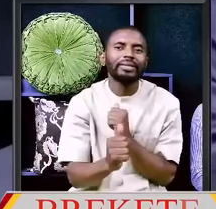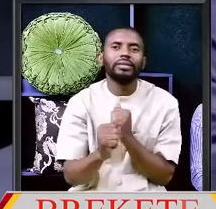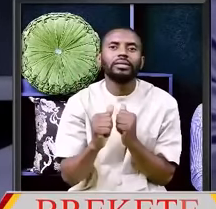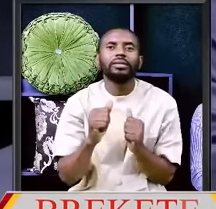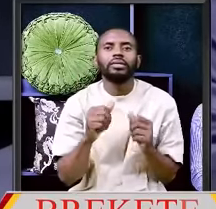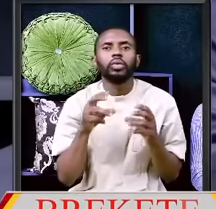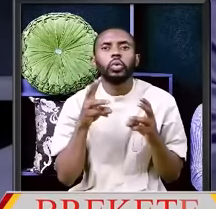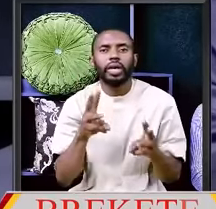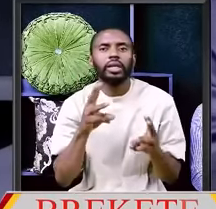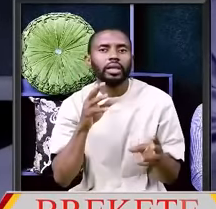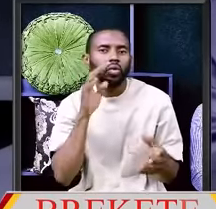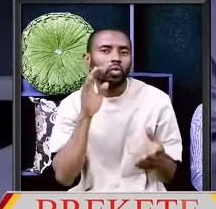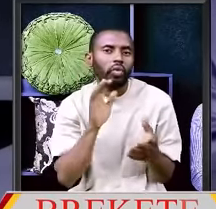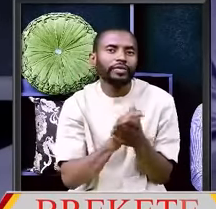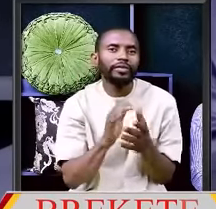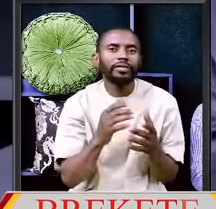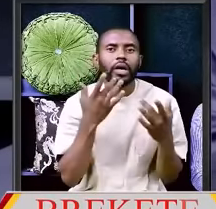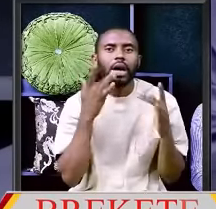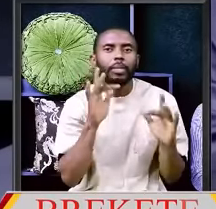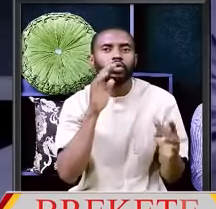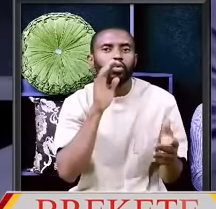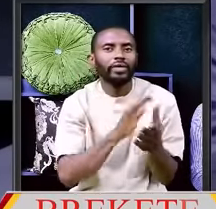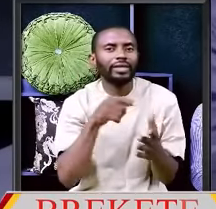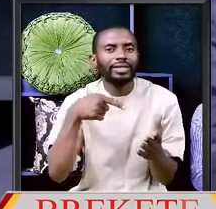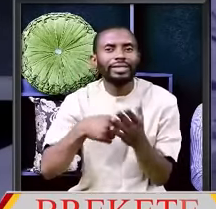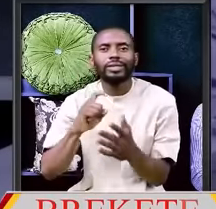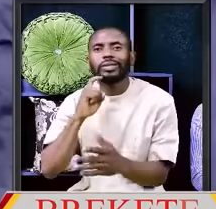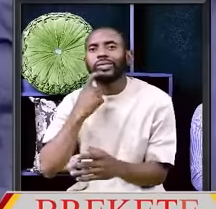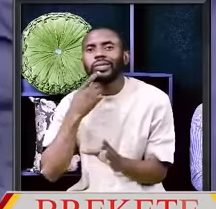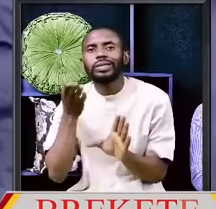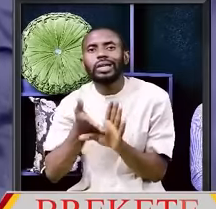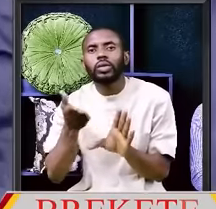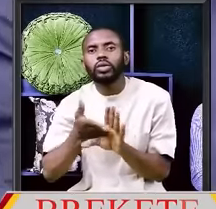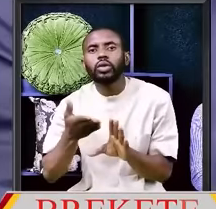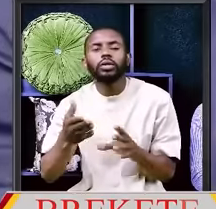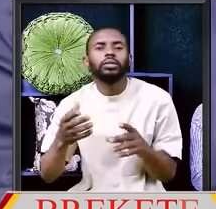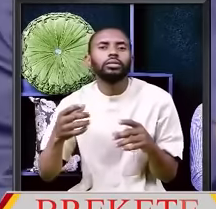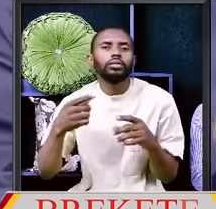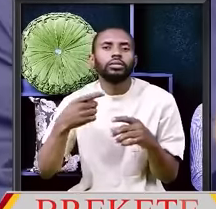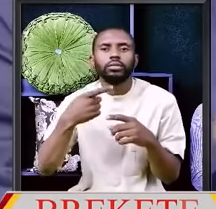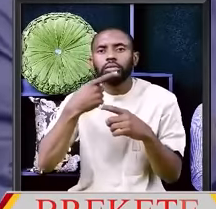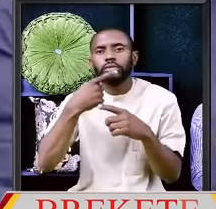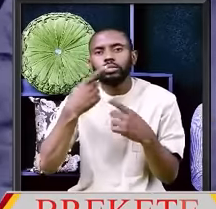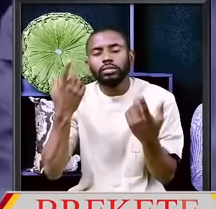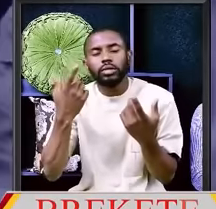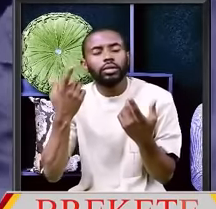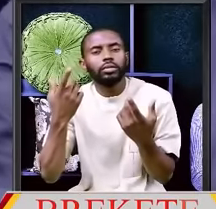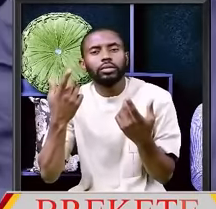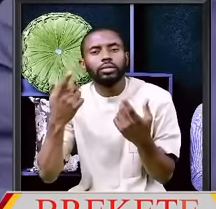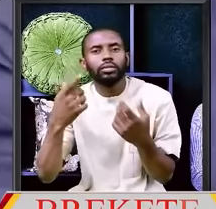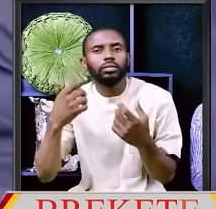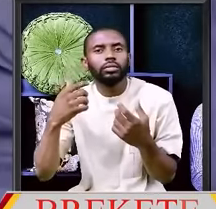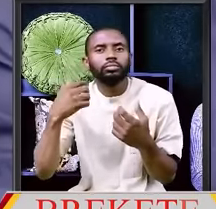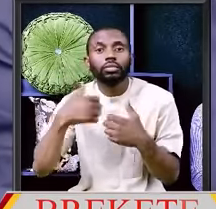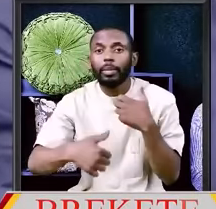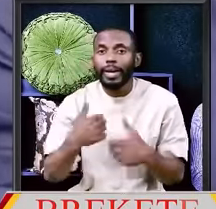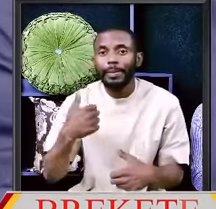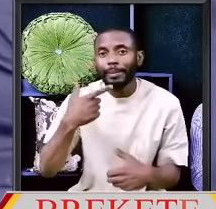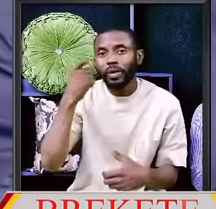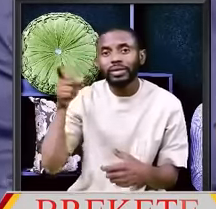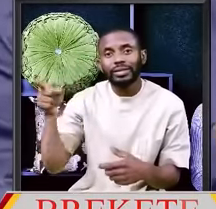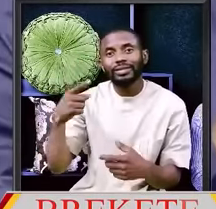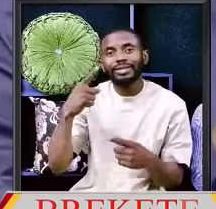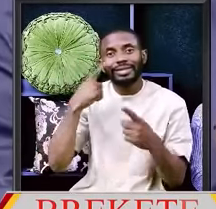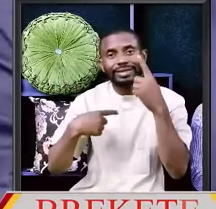then they bully him. Now serious psychological torment for the person where we say he they cry, say in loss in Peking.